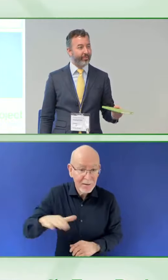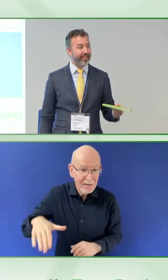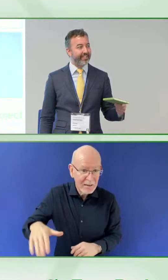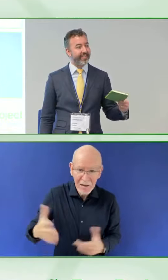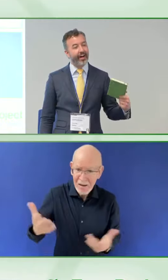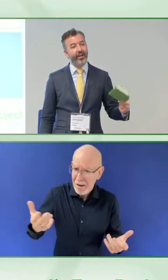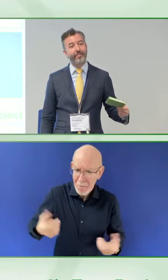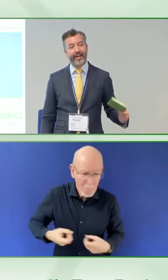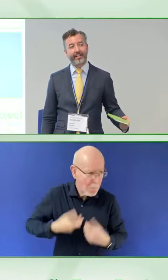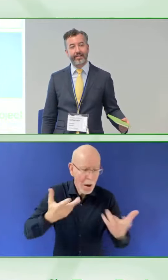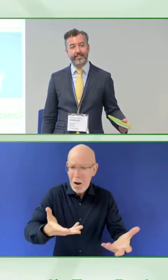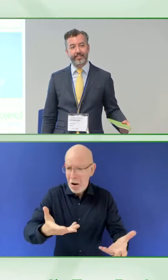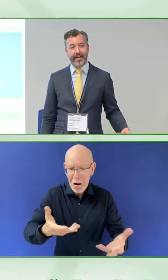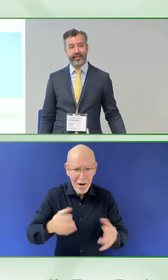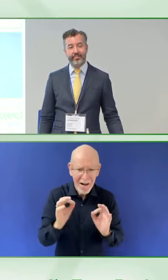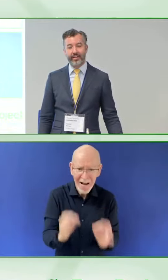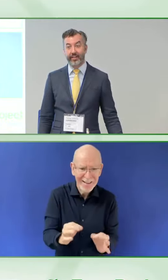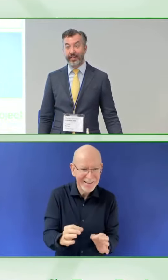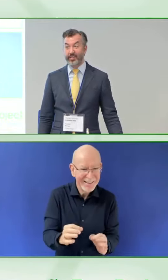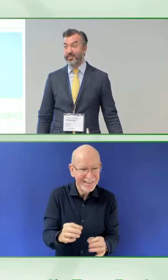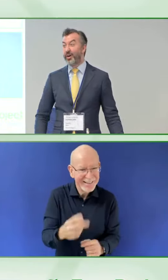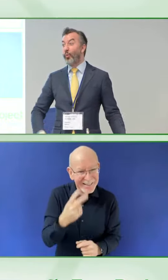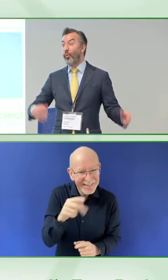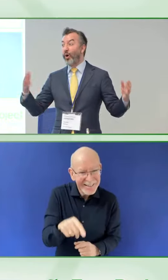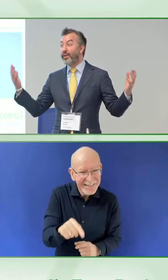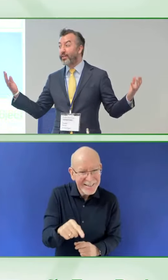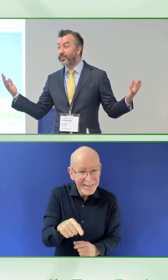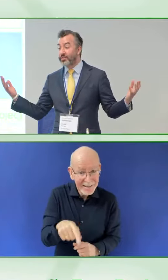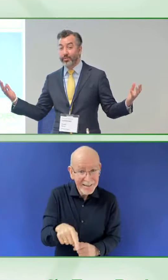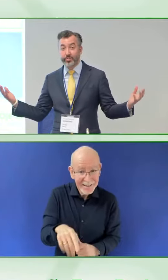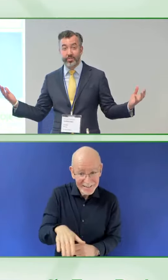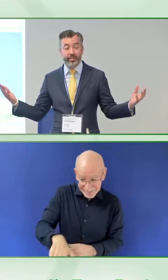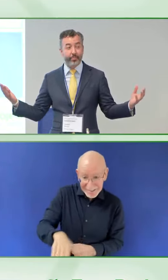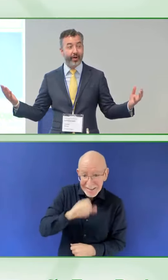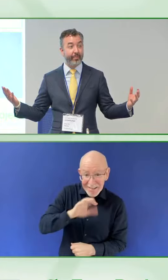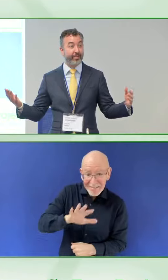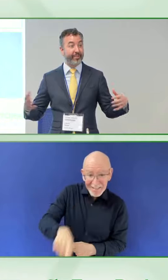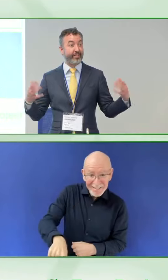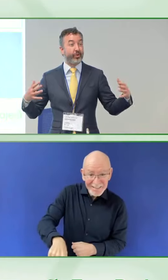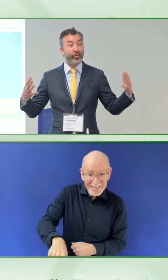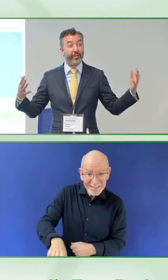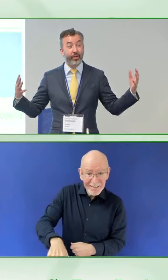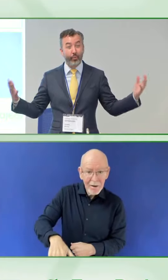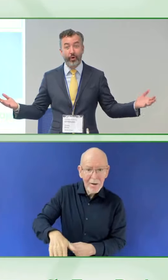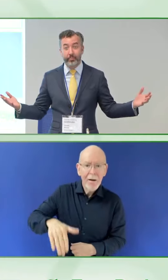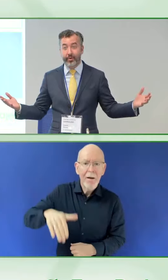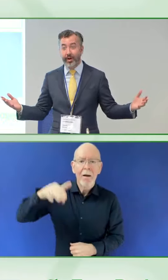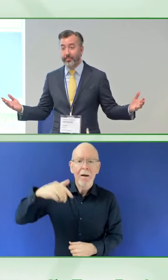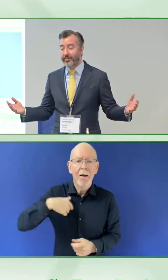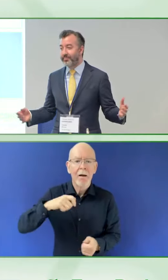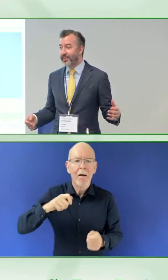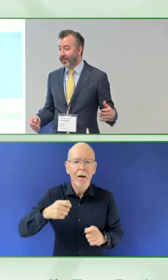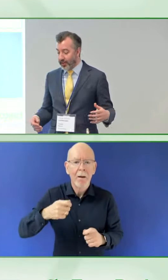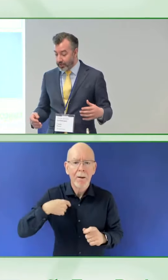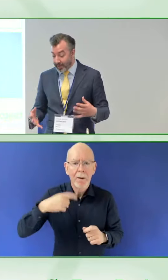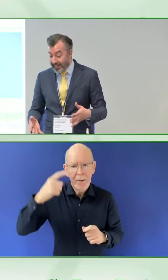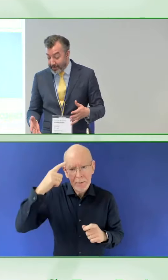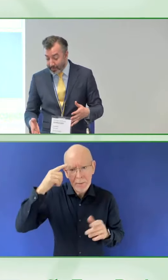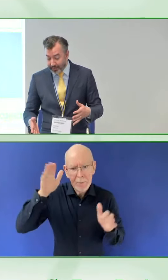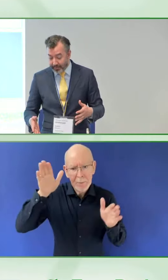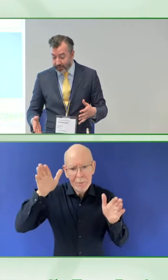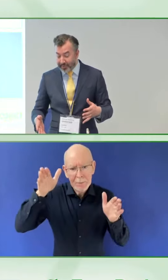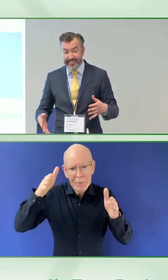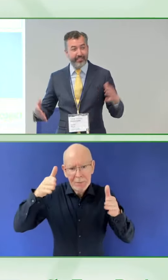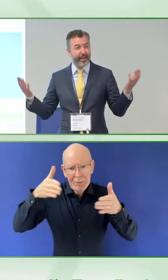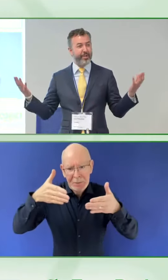of work because it automatically gets us out of thinking that there's one solution to the problem, that there's only one problem. So I